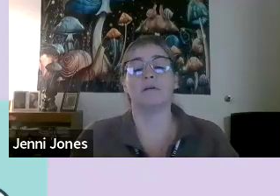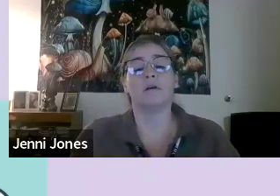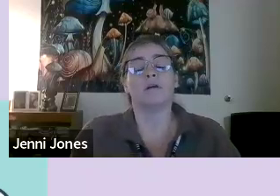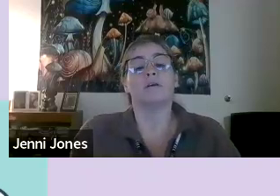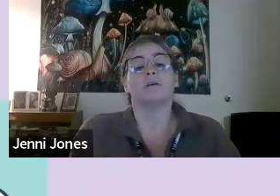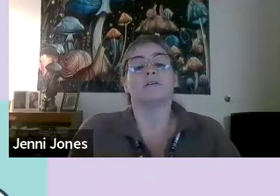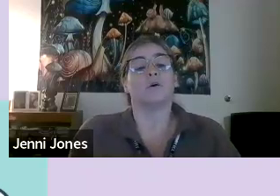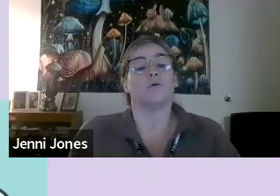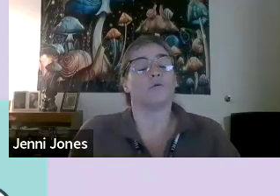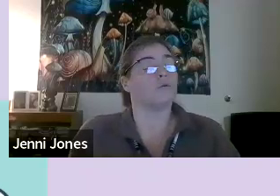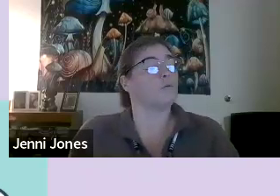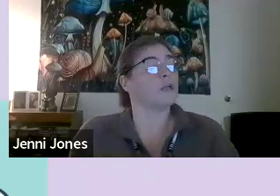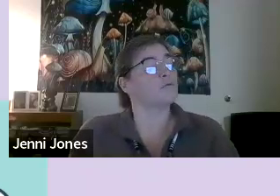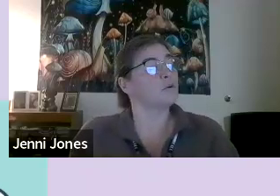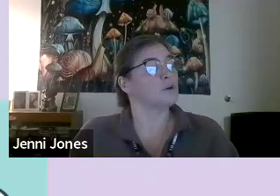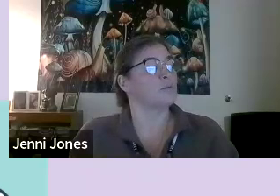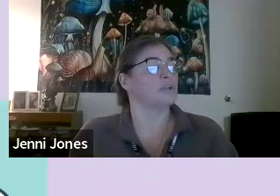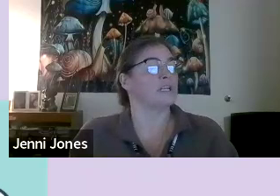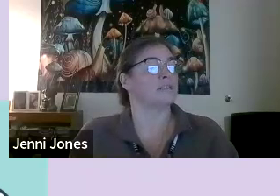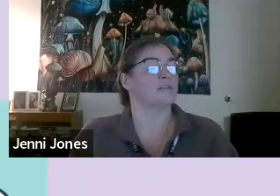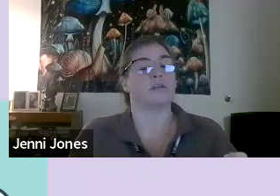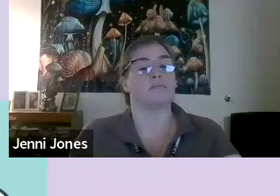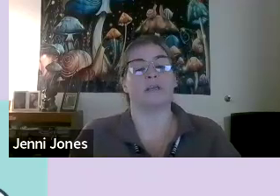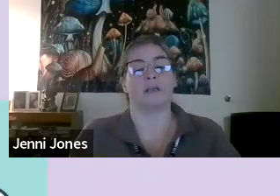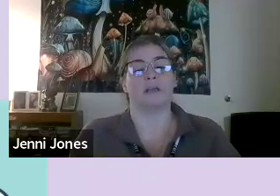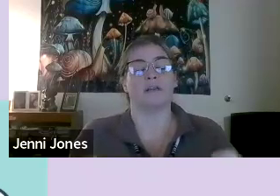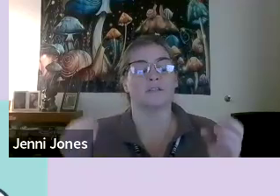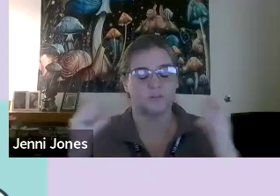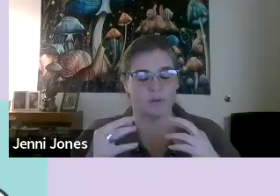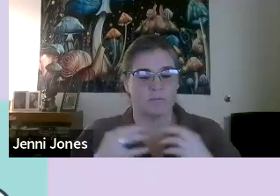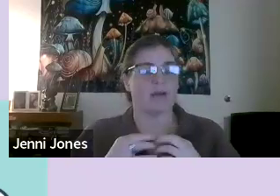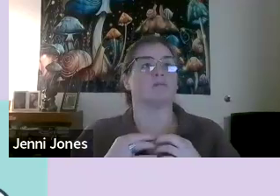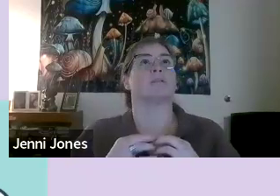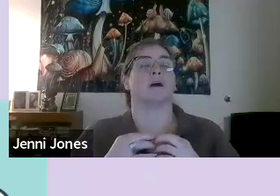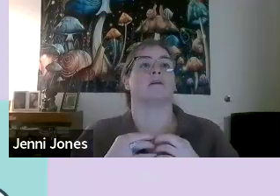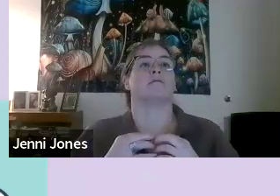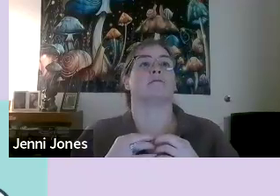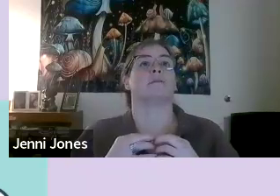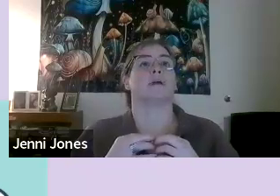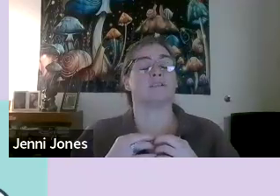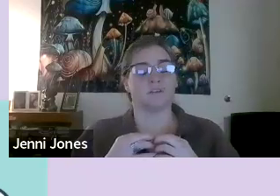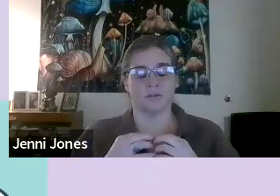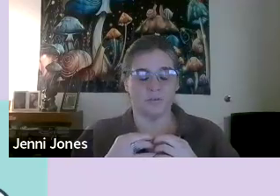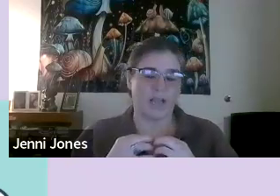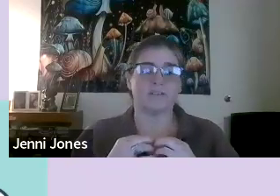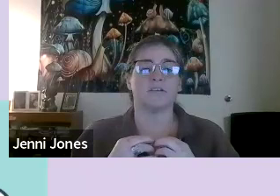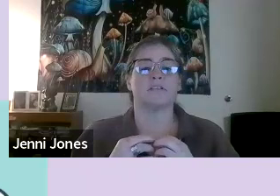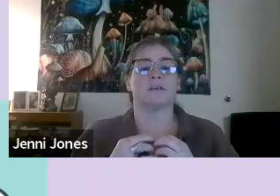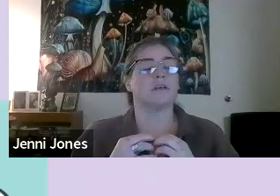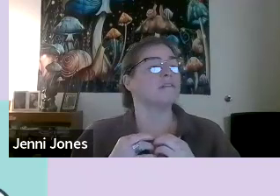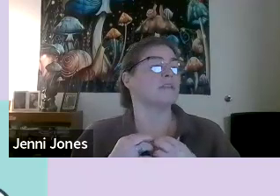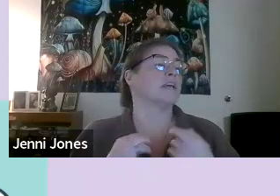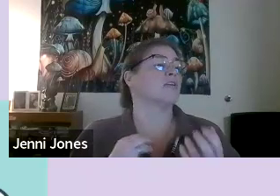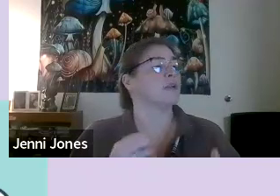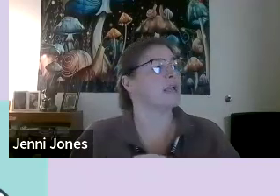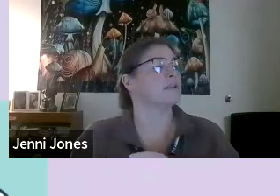located. So in rural communities, there can be an extreme amount of external